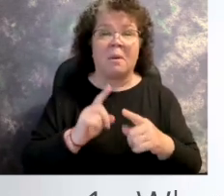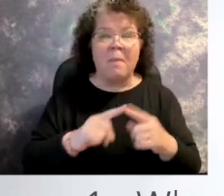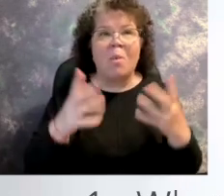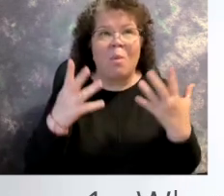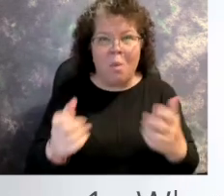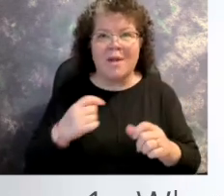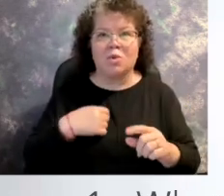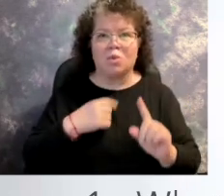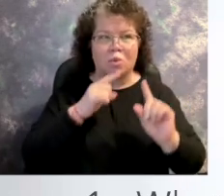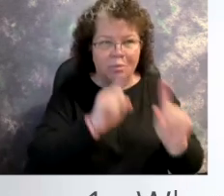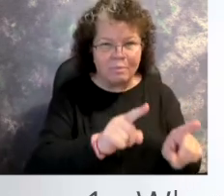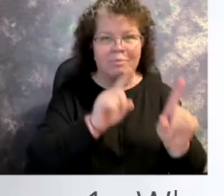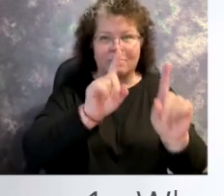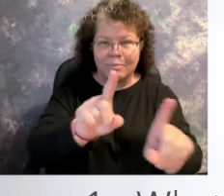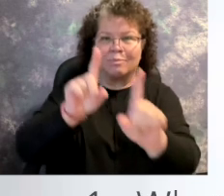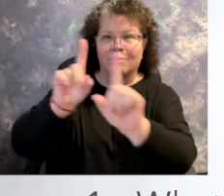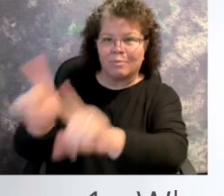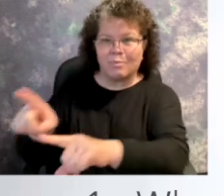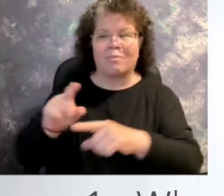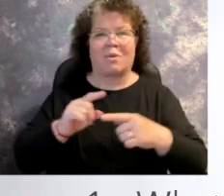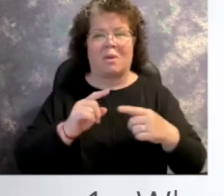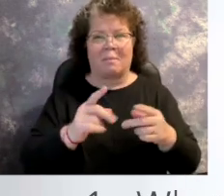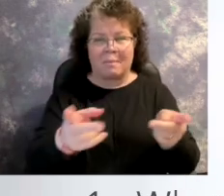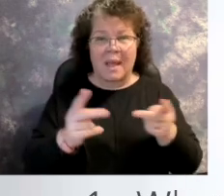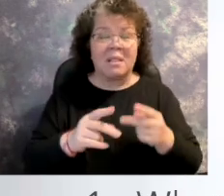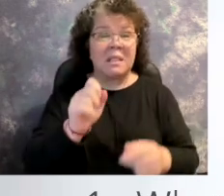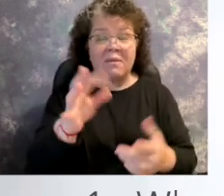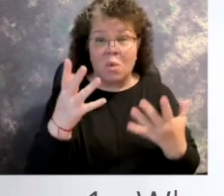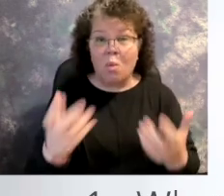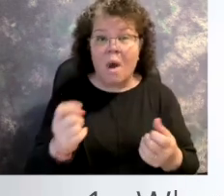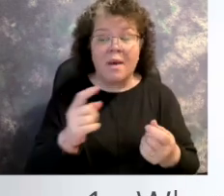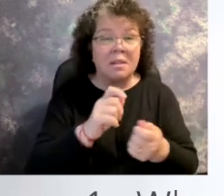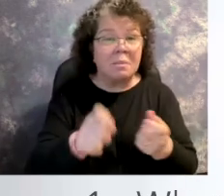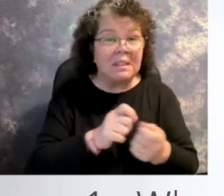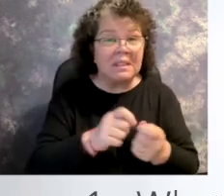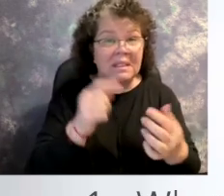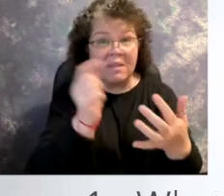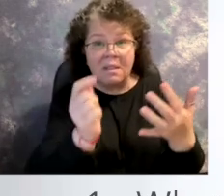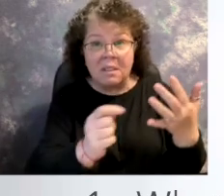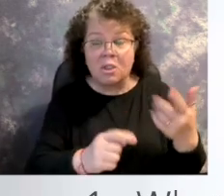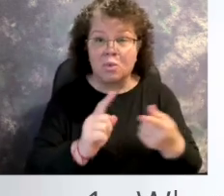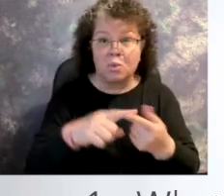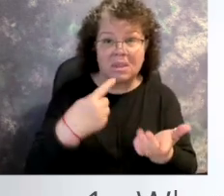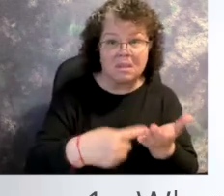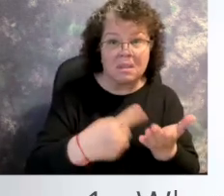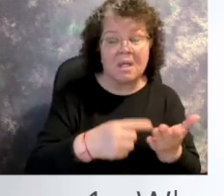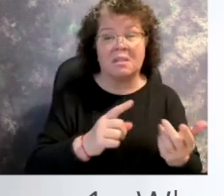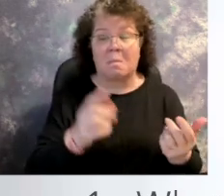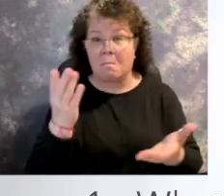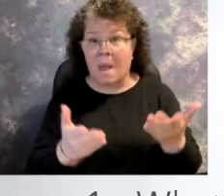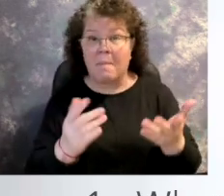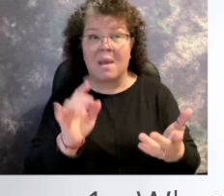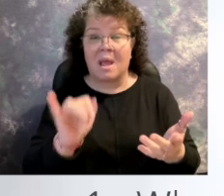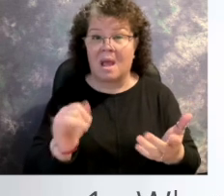ground, and we want to make sure that, if there's any sort of tours you would like for us to make, so that we can bring it back to CARB